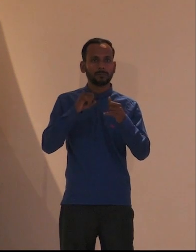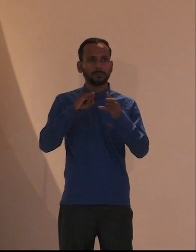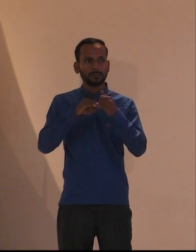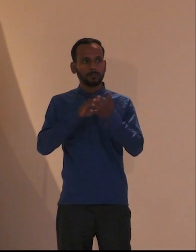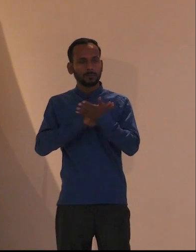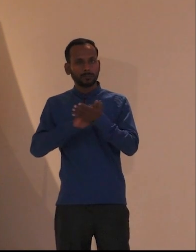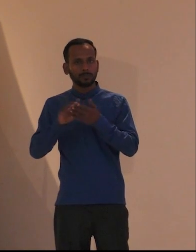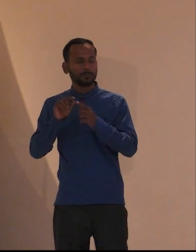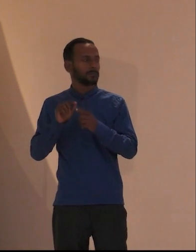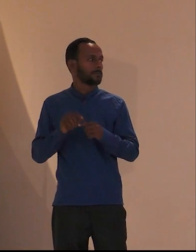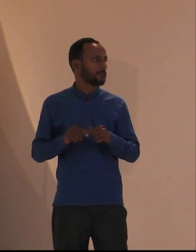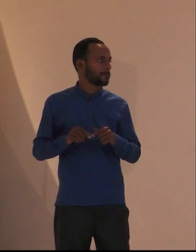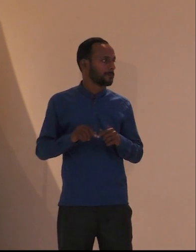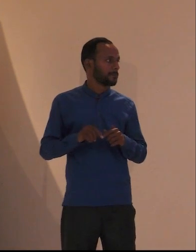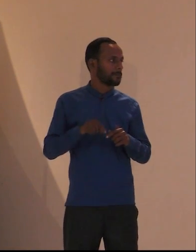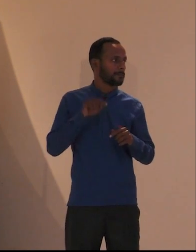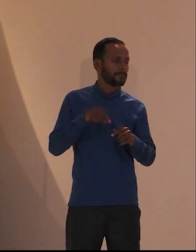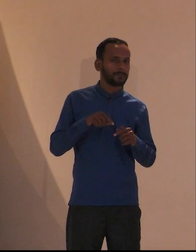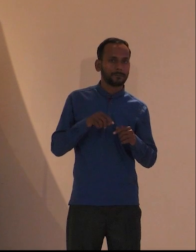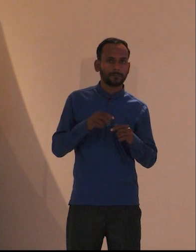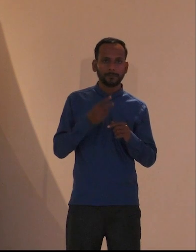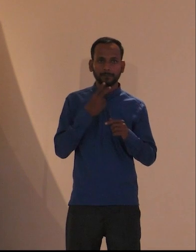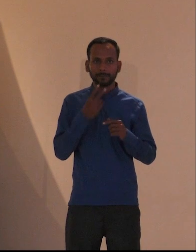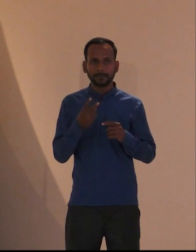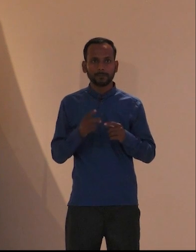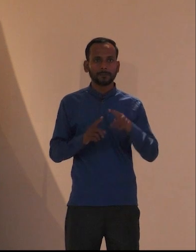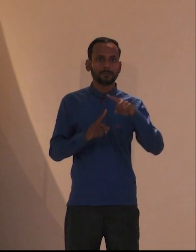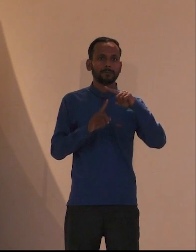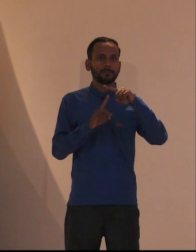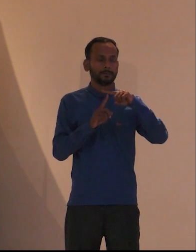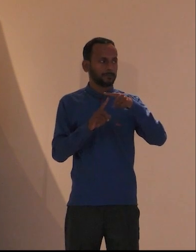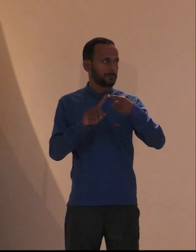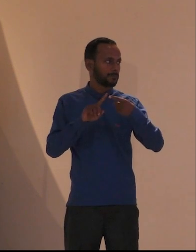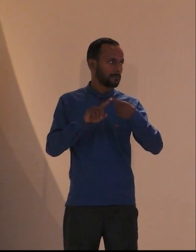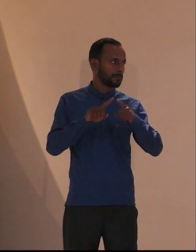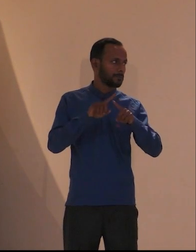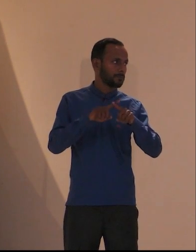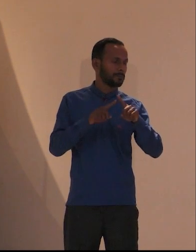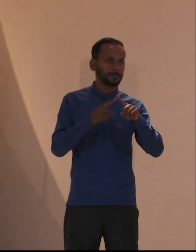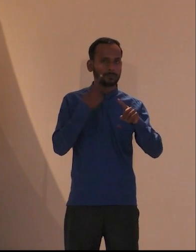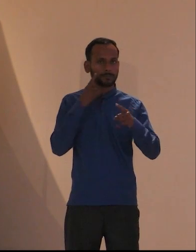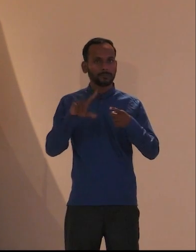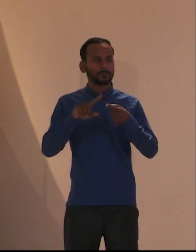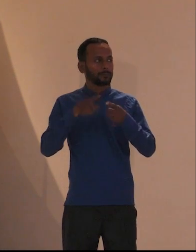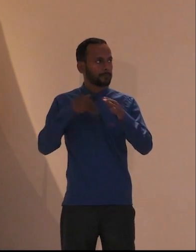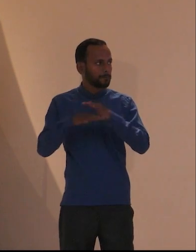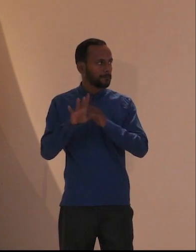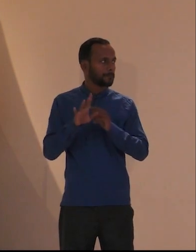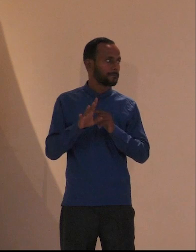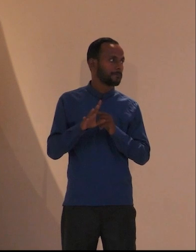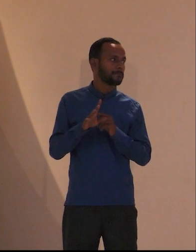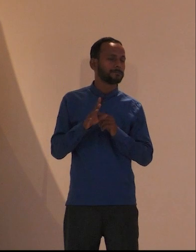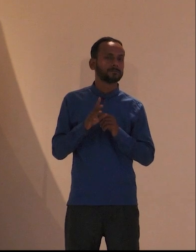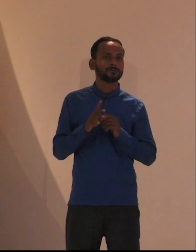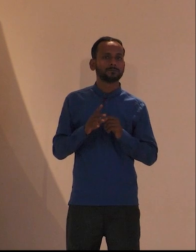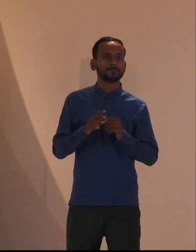ivory. Now ivory work on textiles is very rare, and we have so far found it only